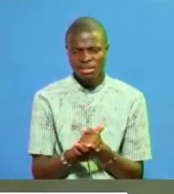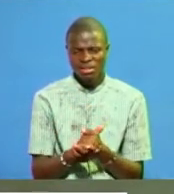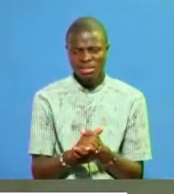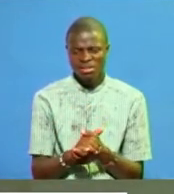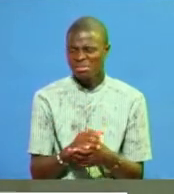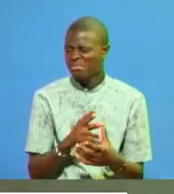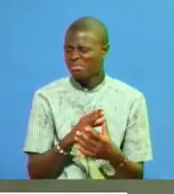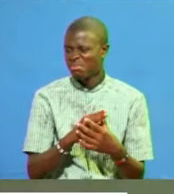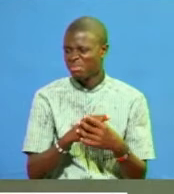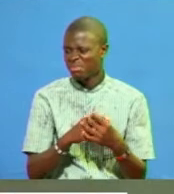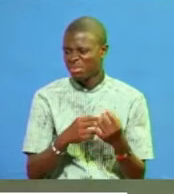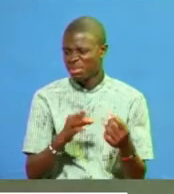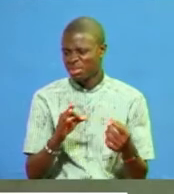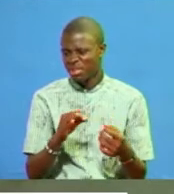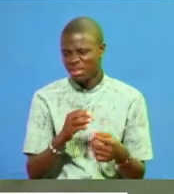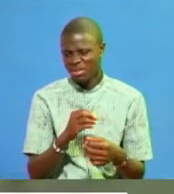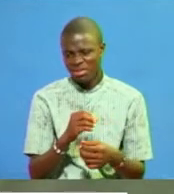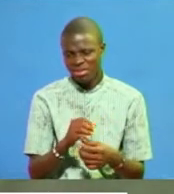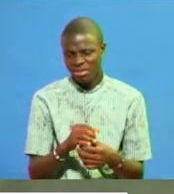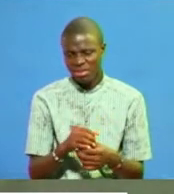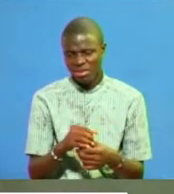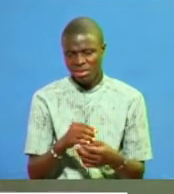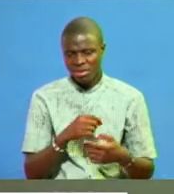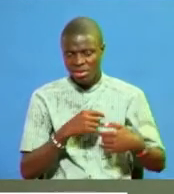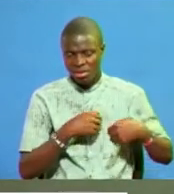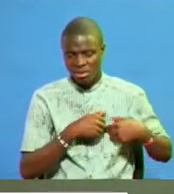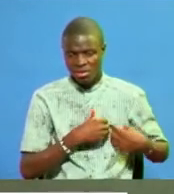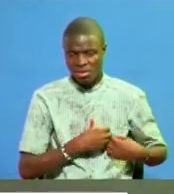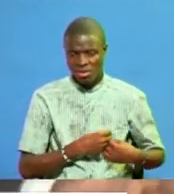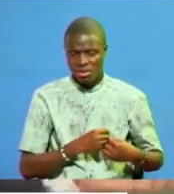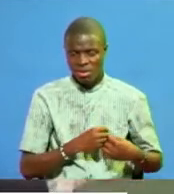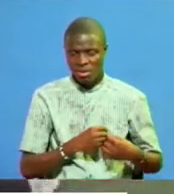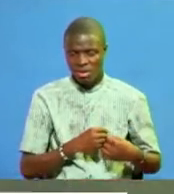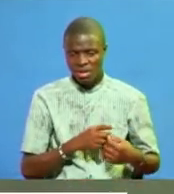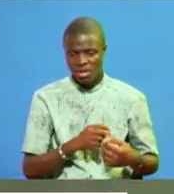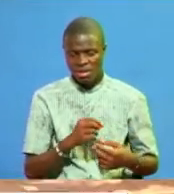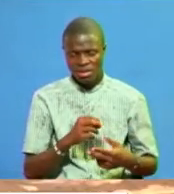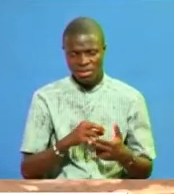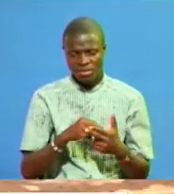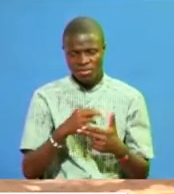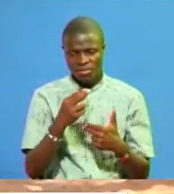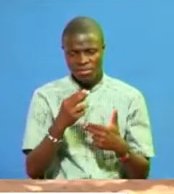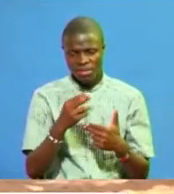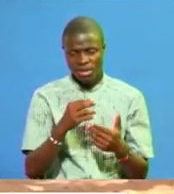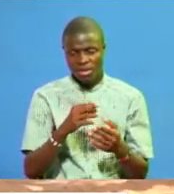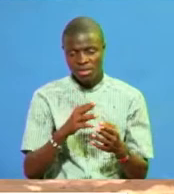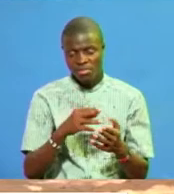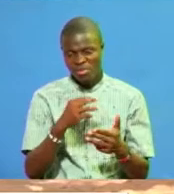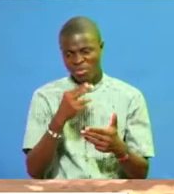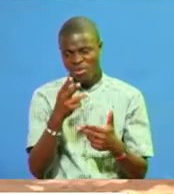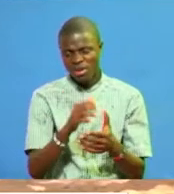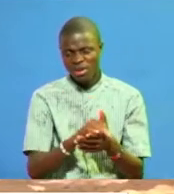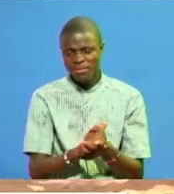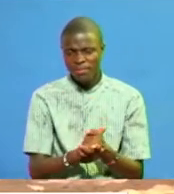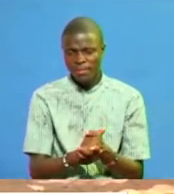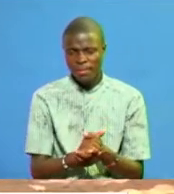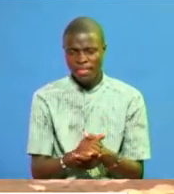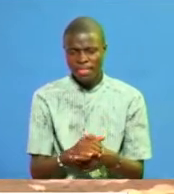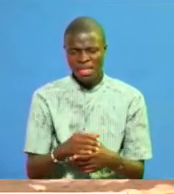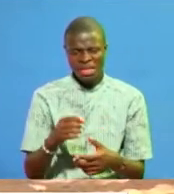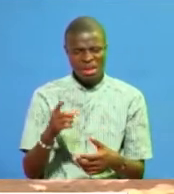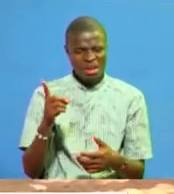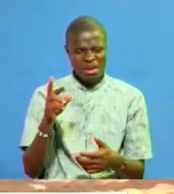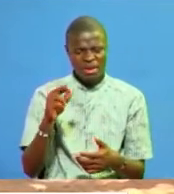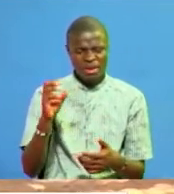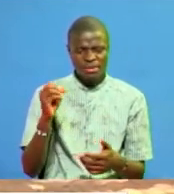to have a heart to forgive our tormentors and we move forward. The drought situation remains critical in the